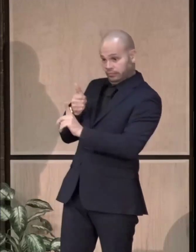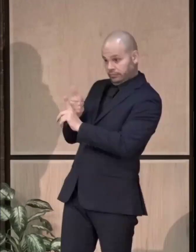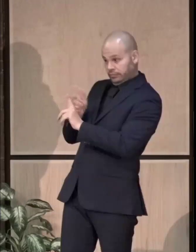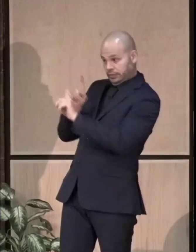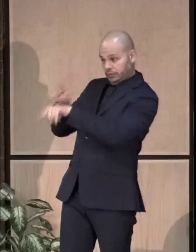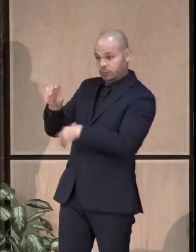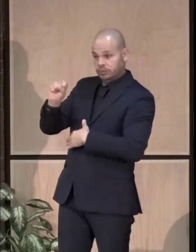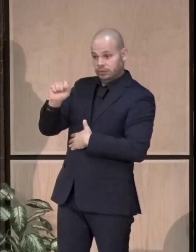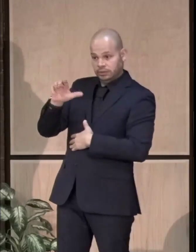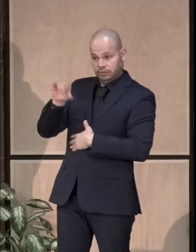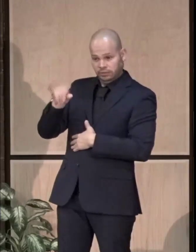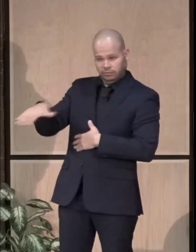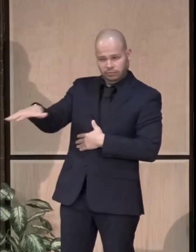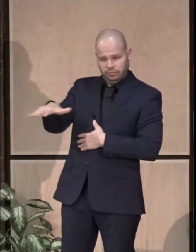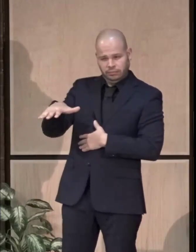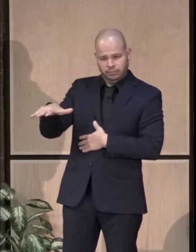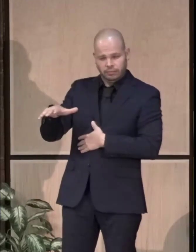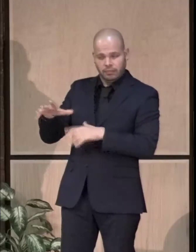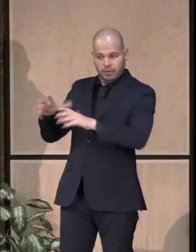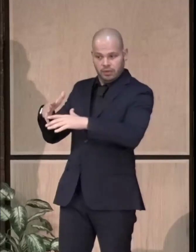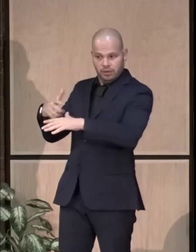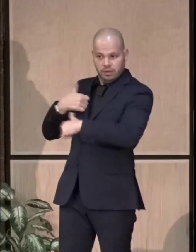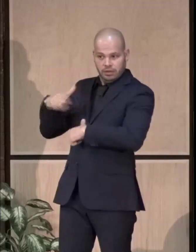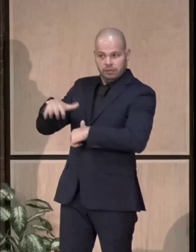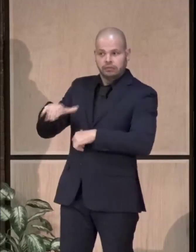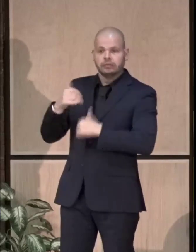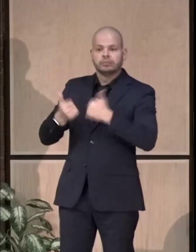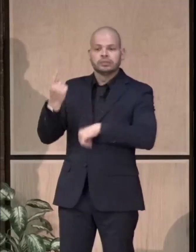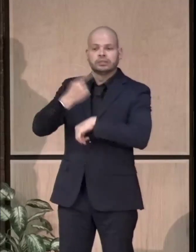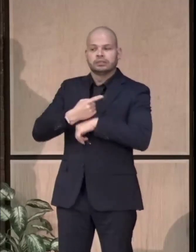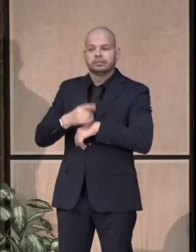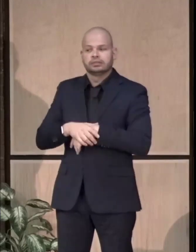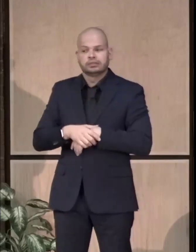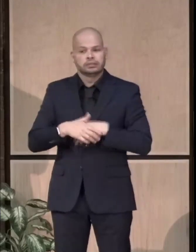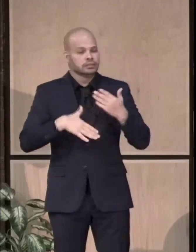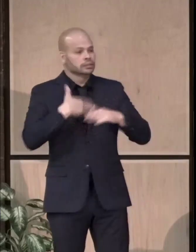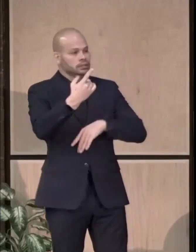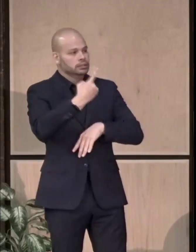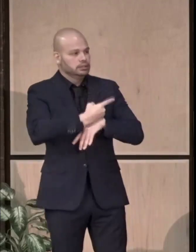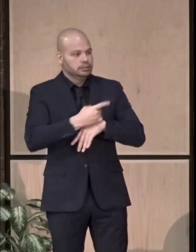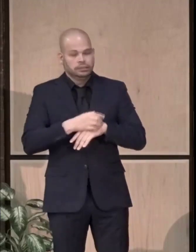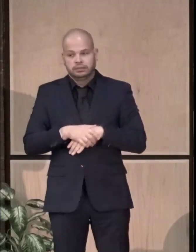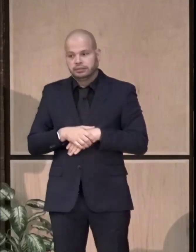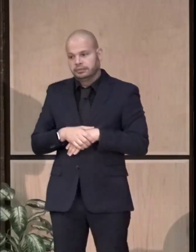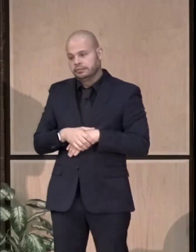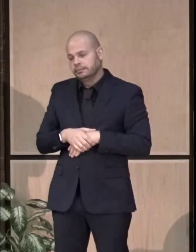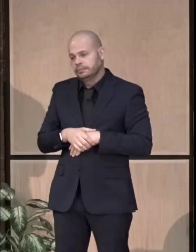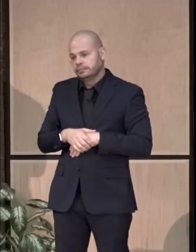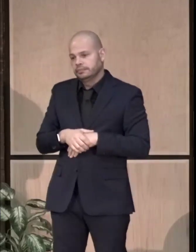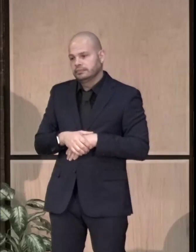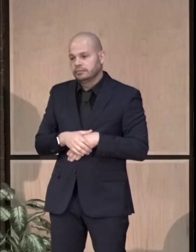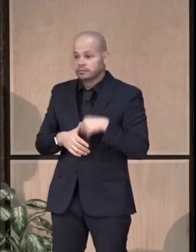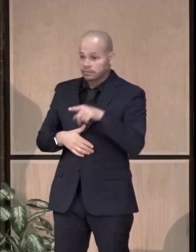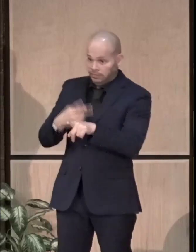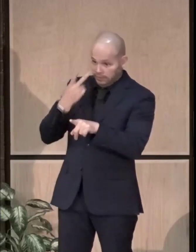on what day? When was the next time you went to Saco? The following day. Okay. And you saw the Saco police officers